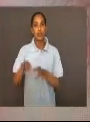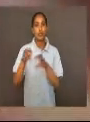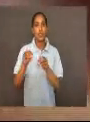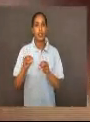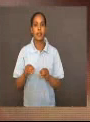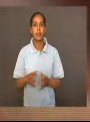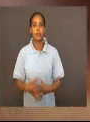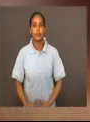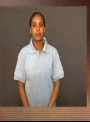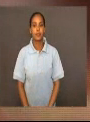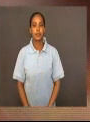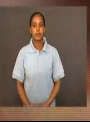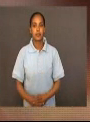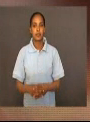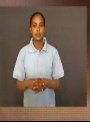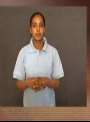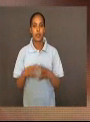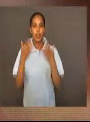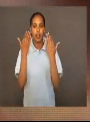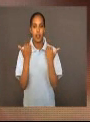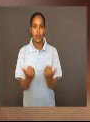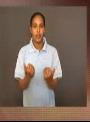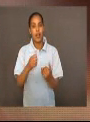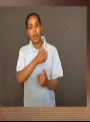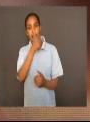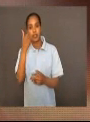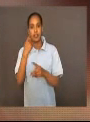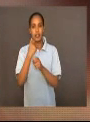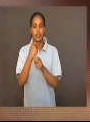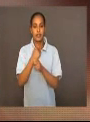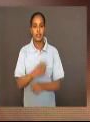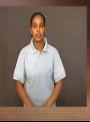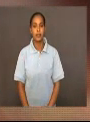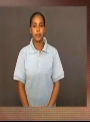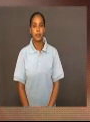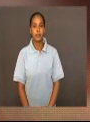Students, let us do another activity.